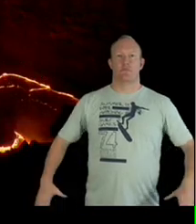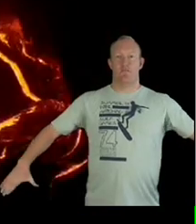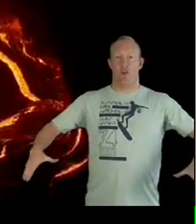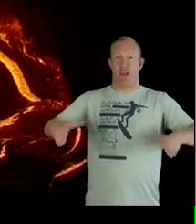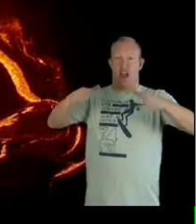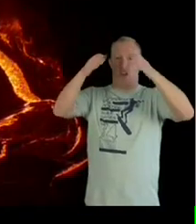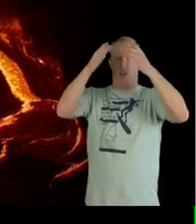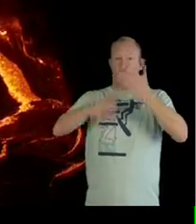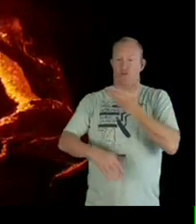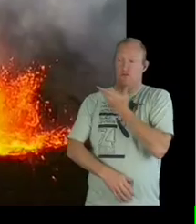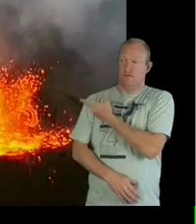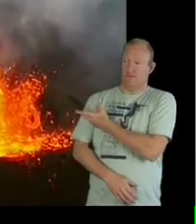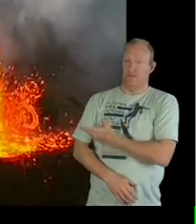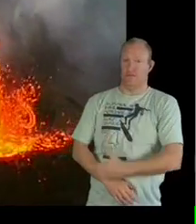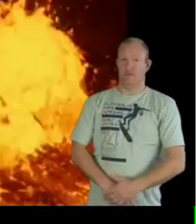volcanoes.